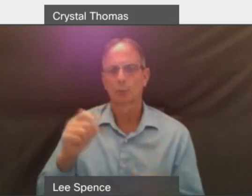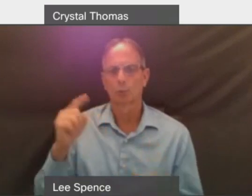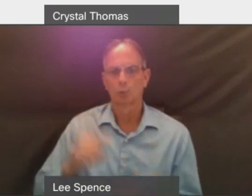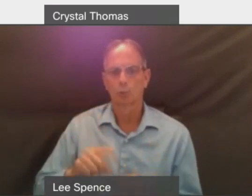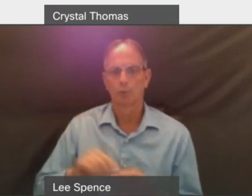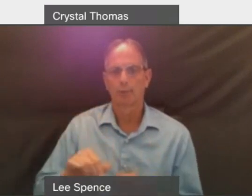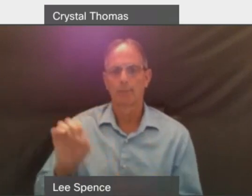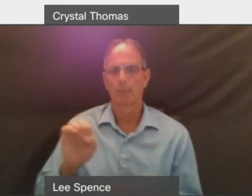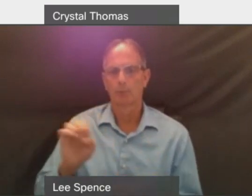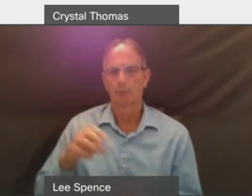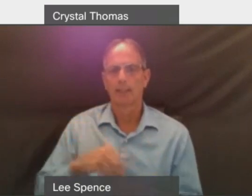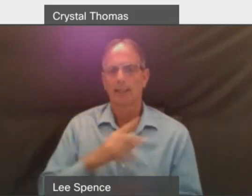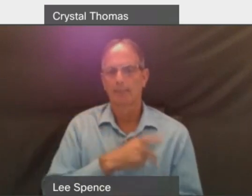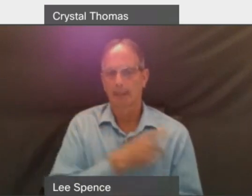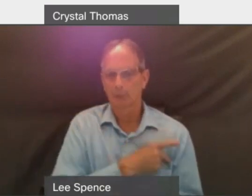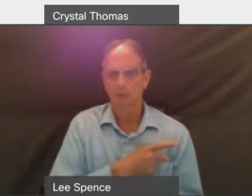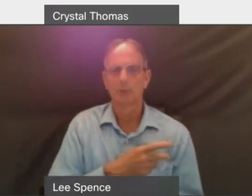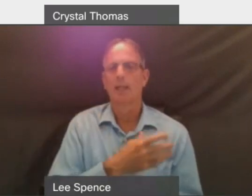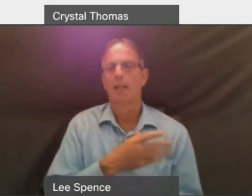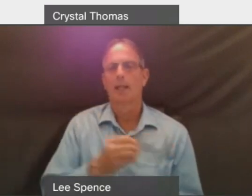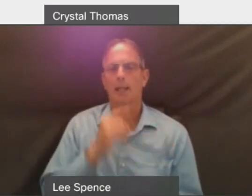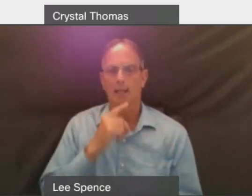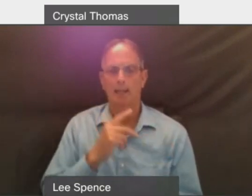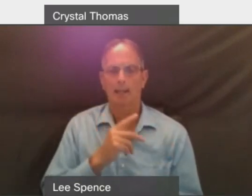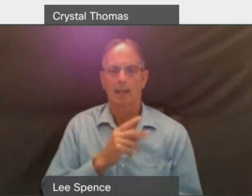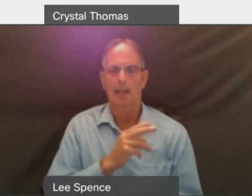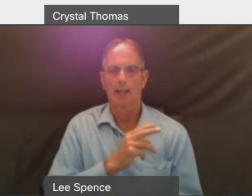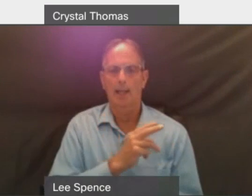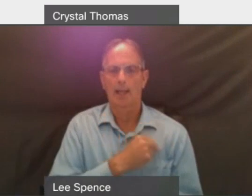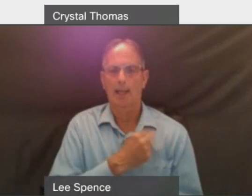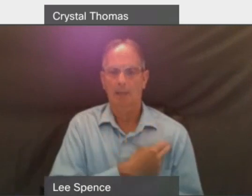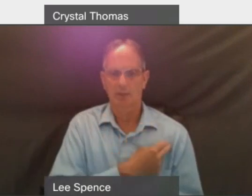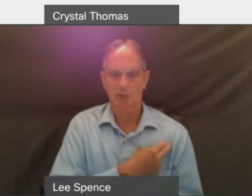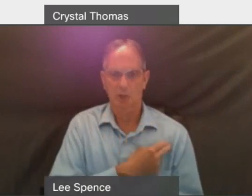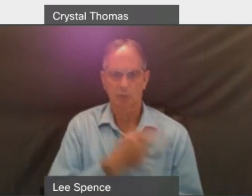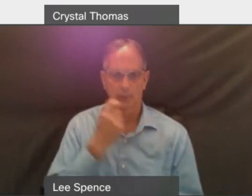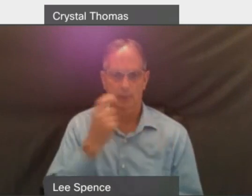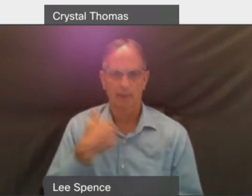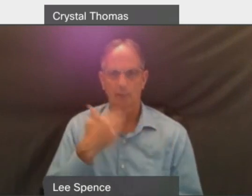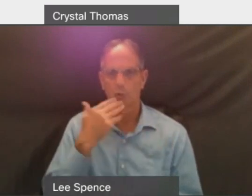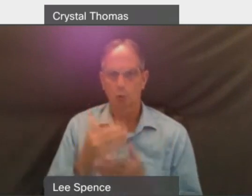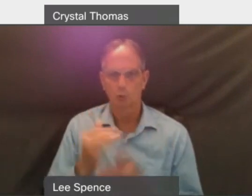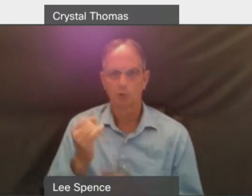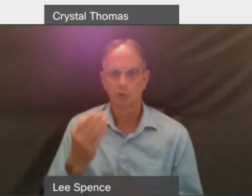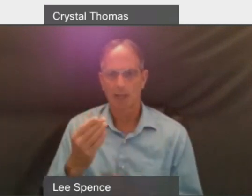emergency inpatient hospitalization, because they do a very good job of assessing and very often